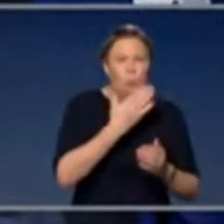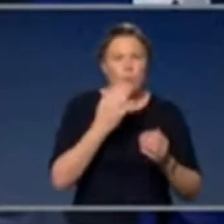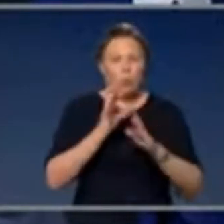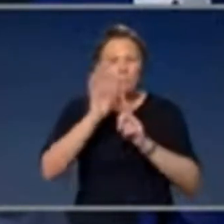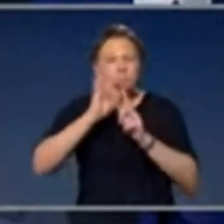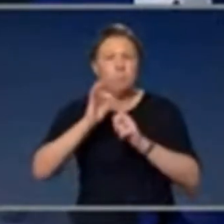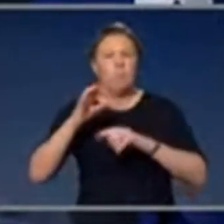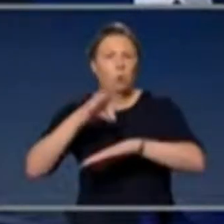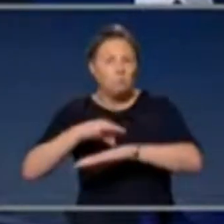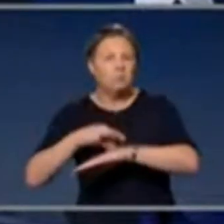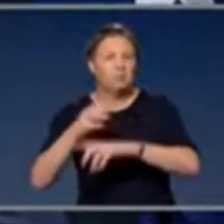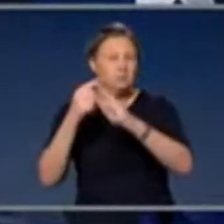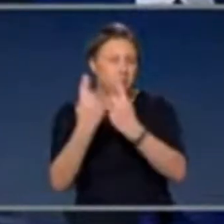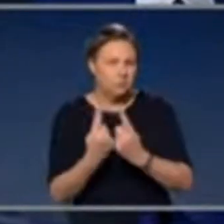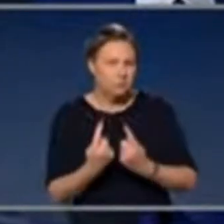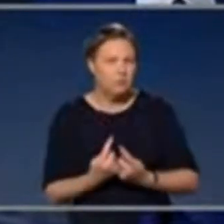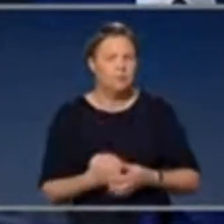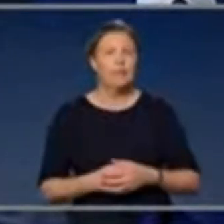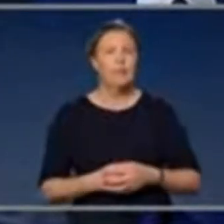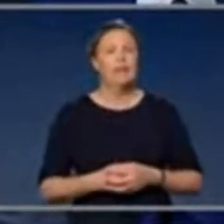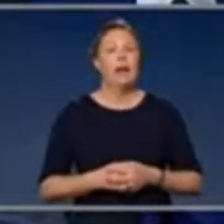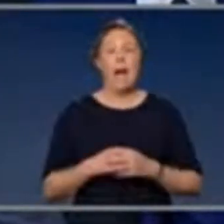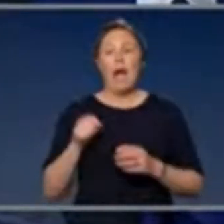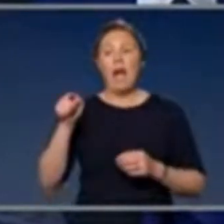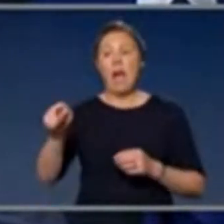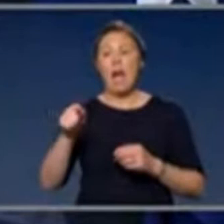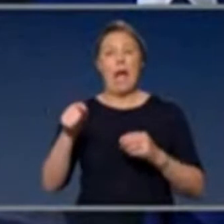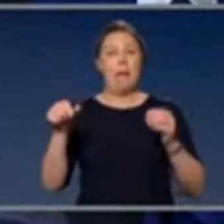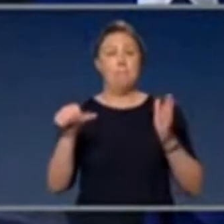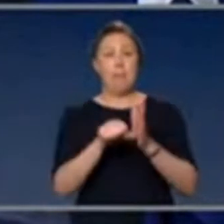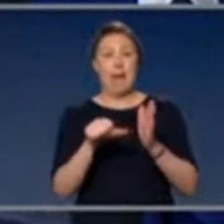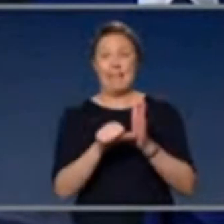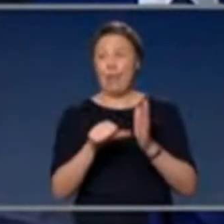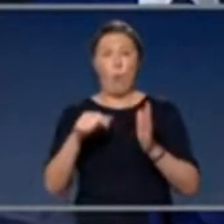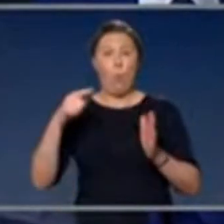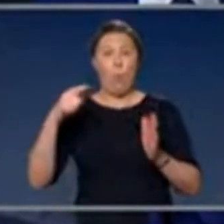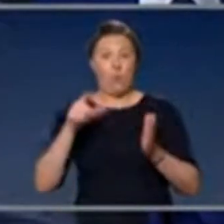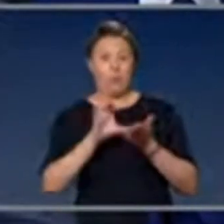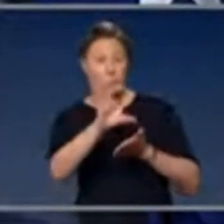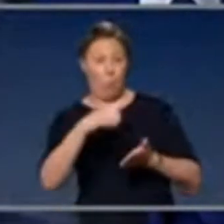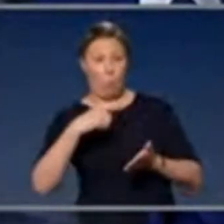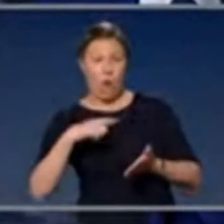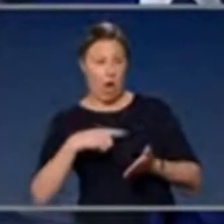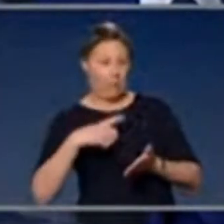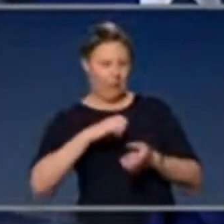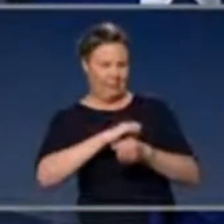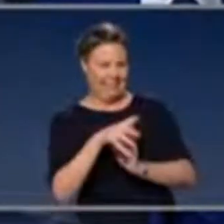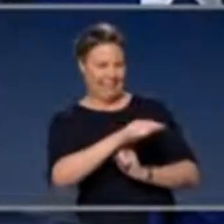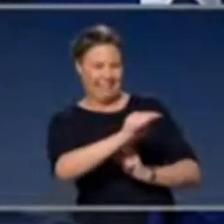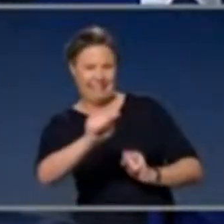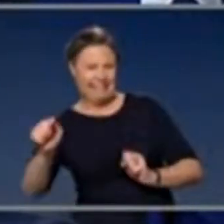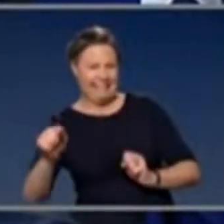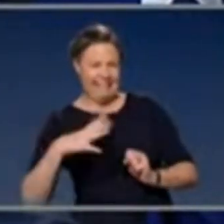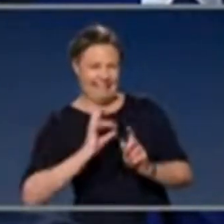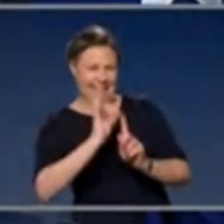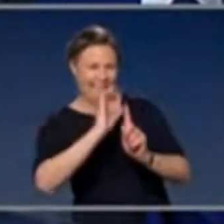level of government spending on an ongoing basis. So they're quite targeted measures that support aggregate demand through the period of the pandemic to address